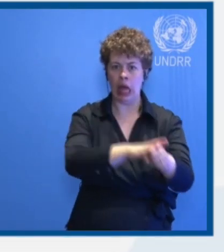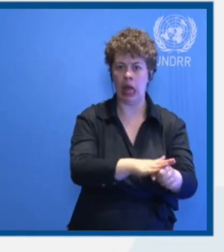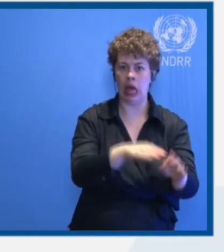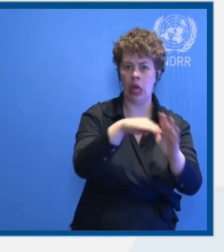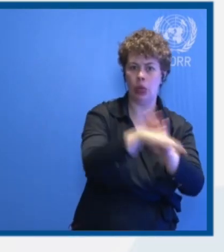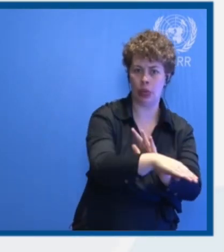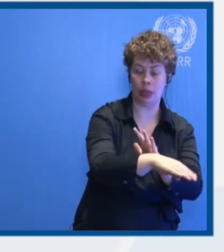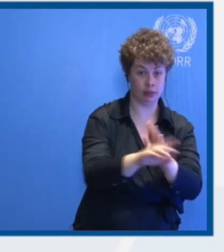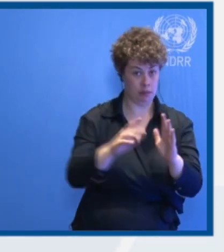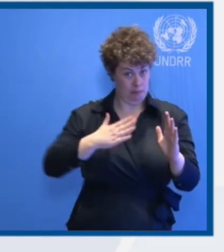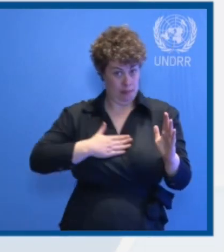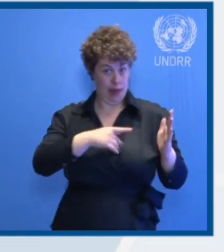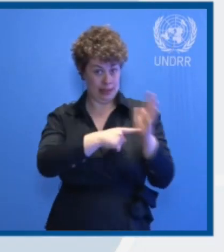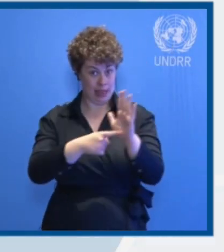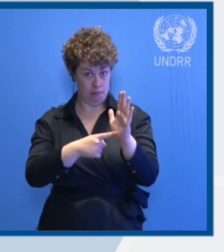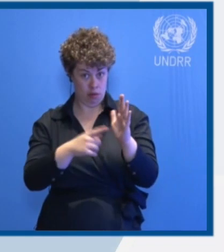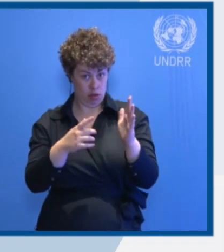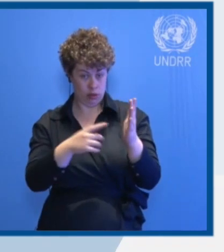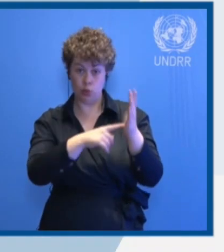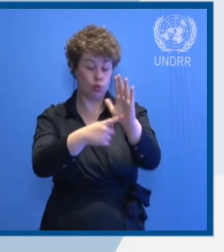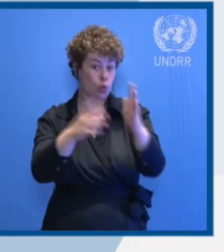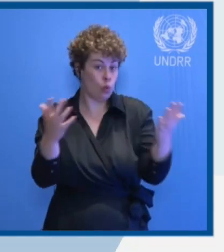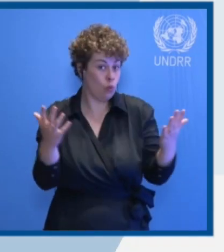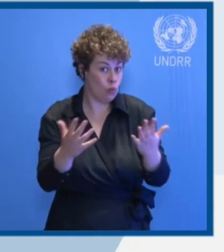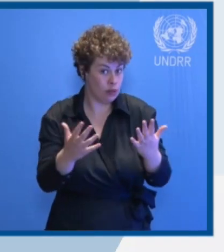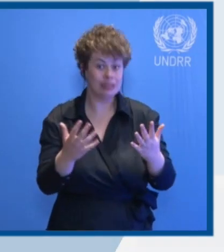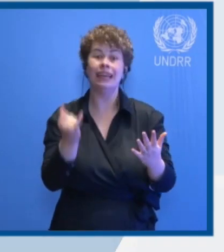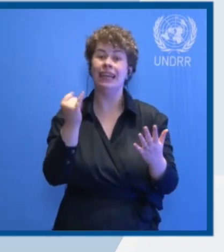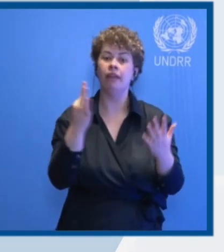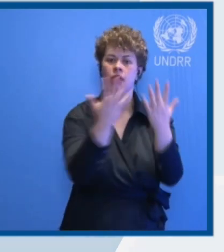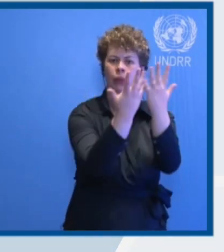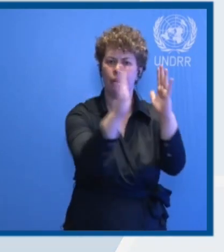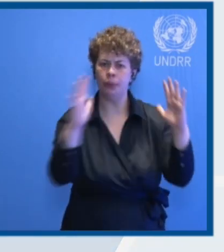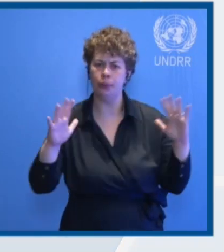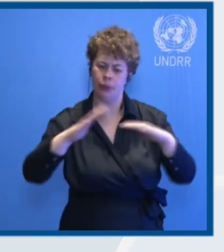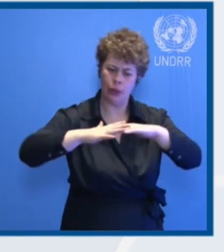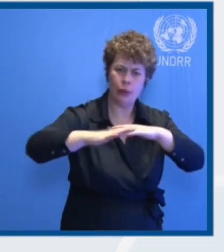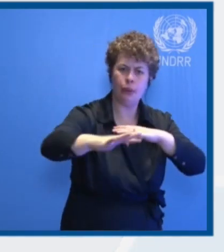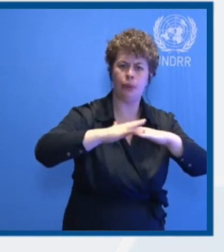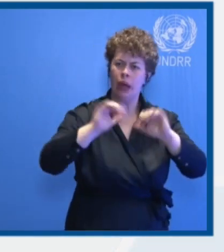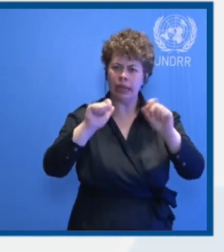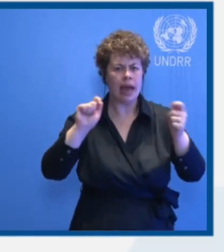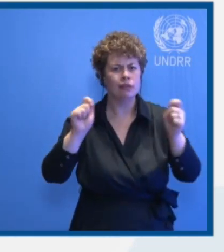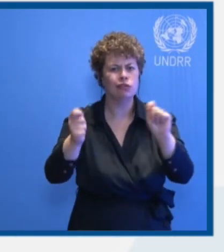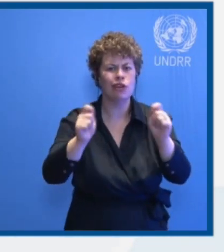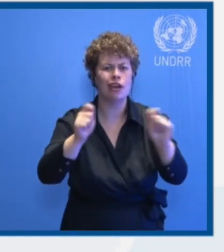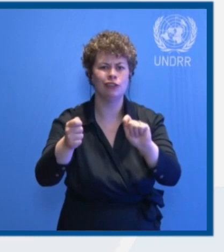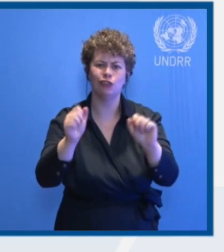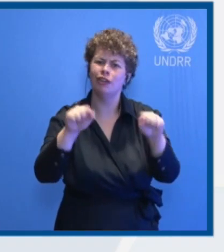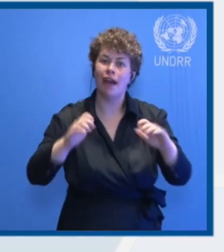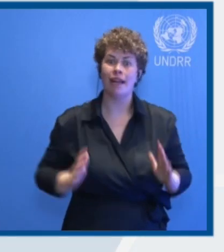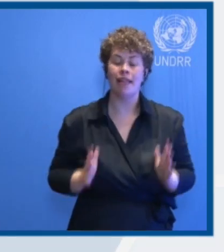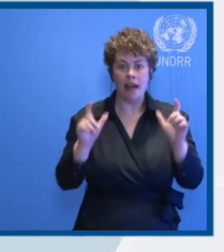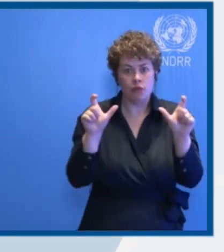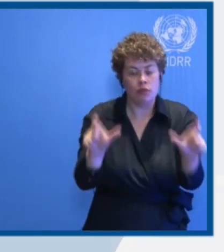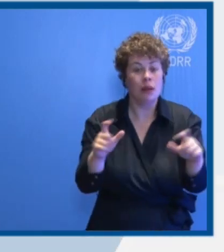nature solutions can be scaled, they can be sustained, they can be adapted, and they can actually be driven even at the